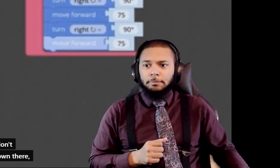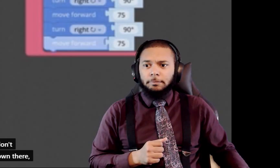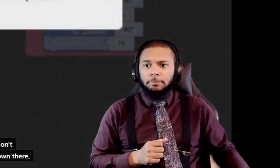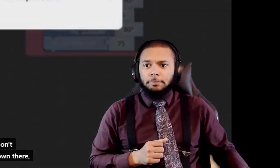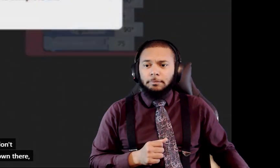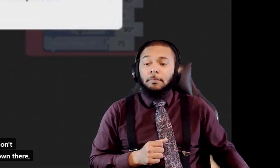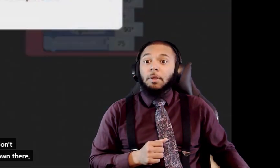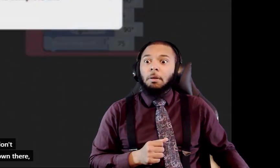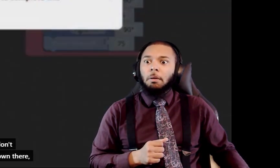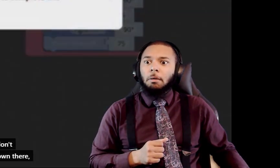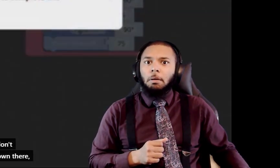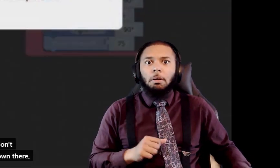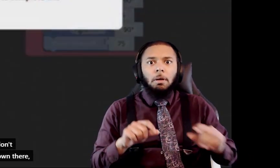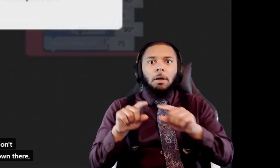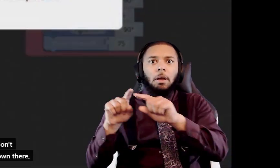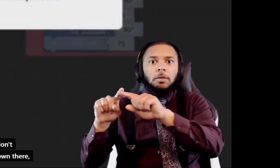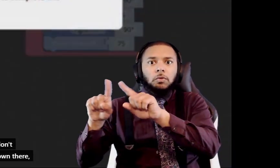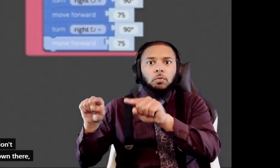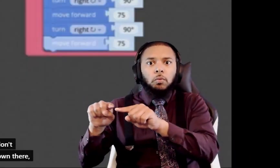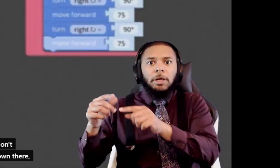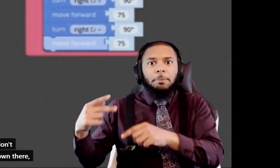I see a purple square.